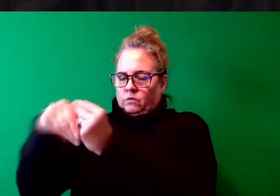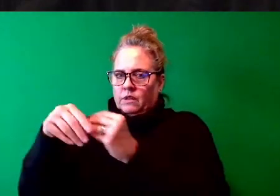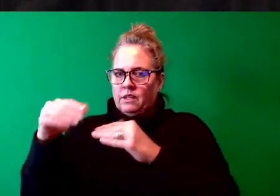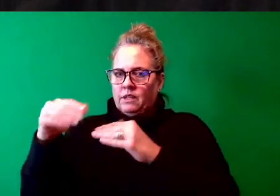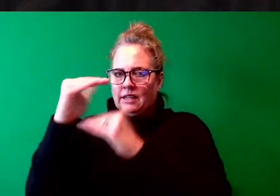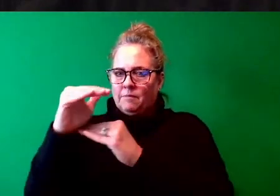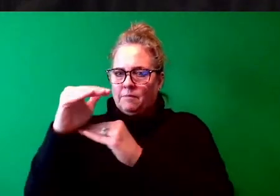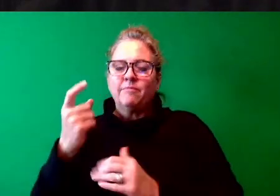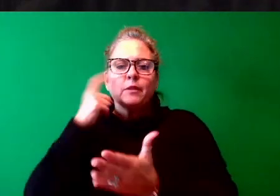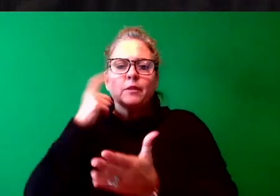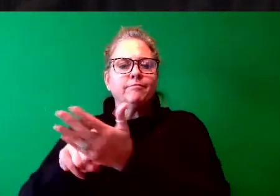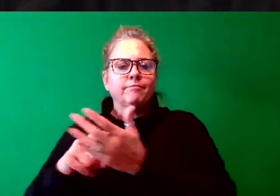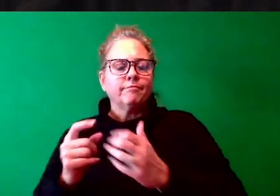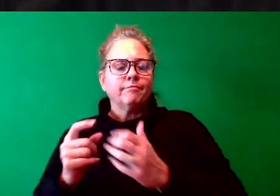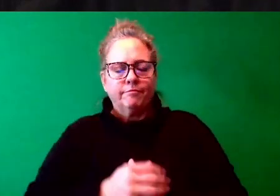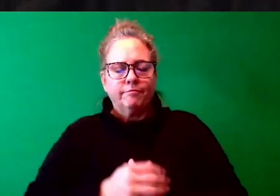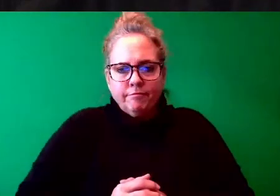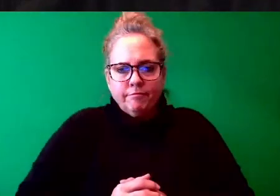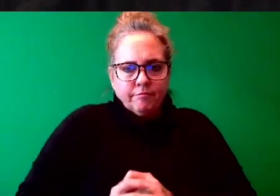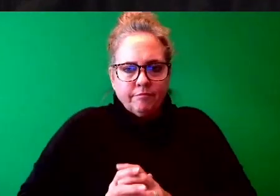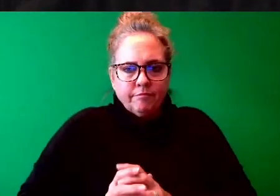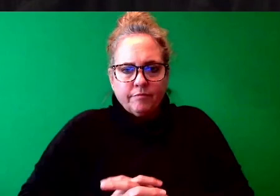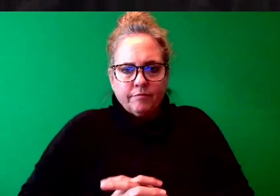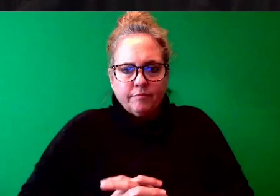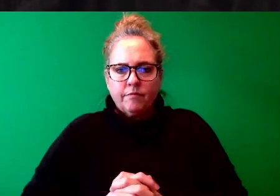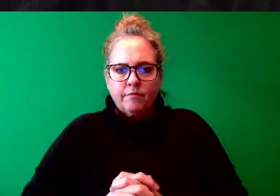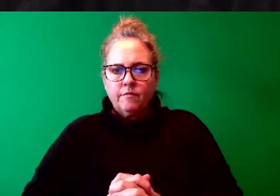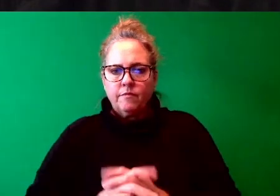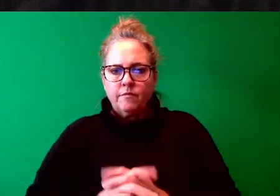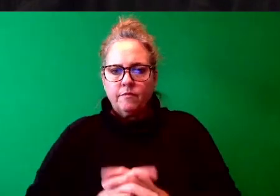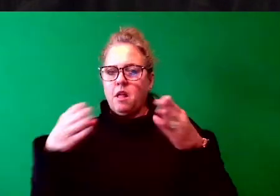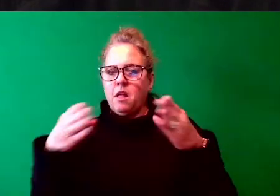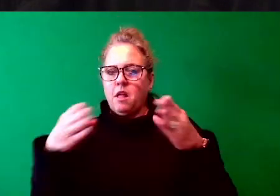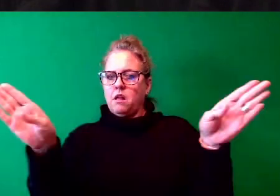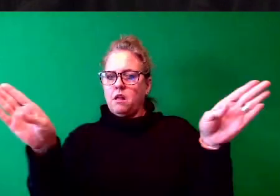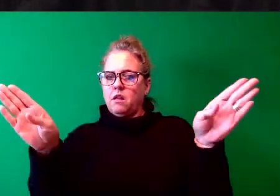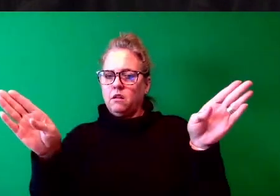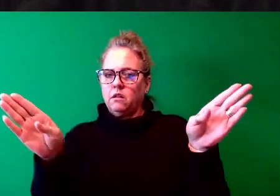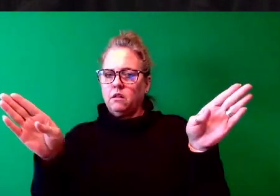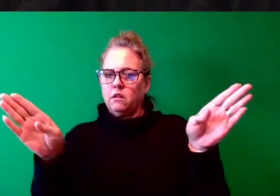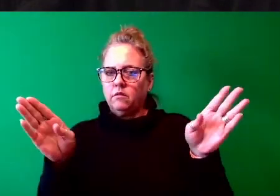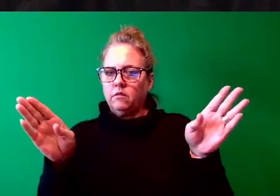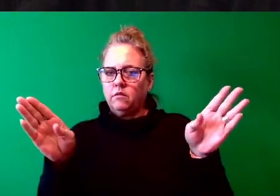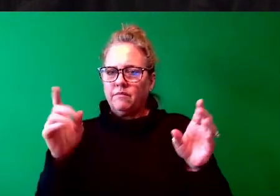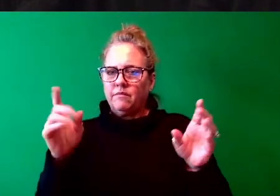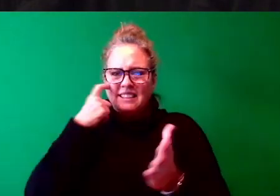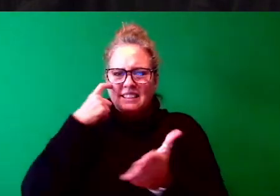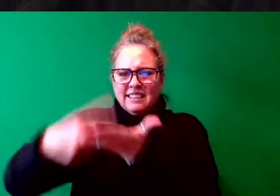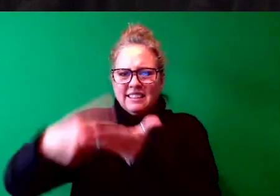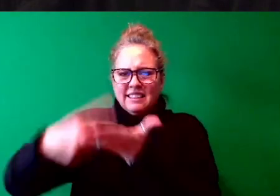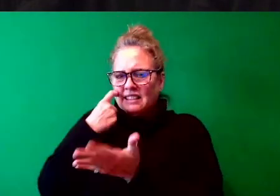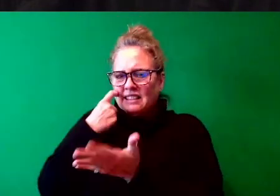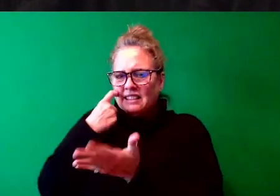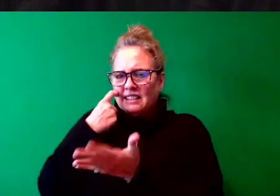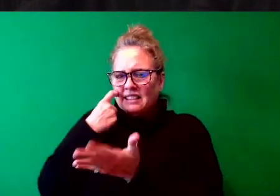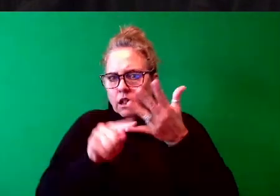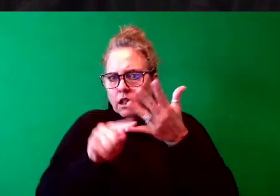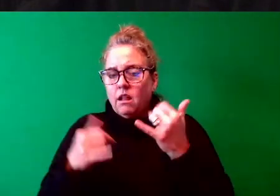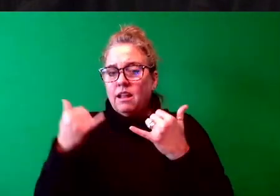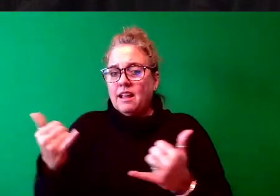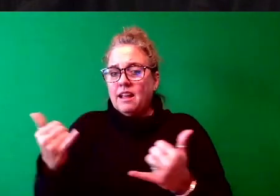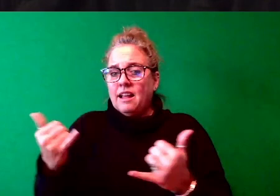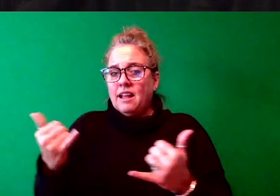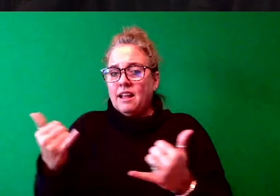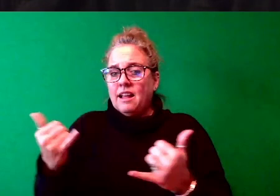Overall, once everything is kind of taken into consideration, like we had just mentioned, the 2022 preliminary balance budget